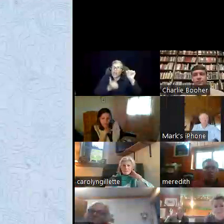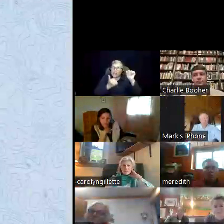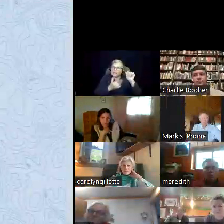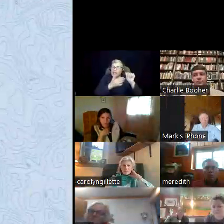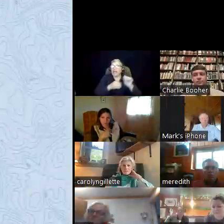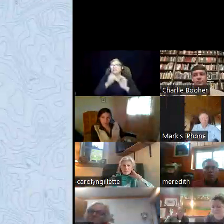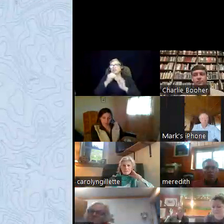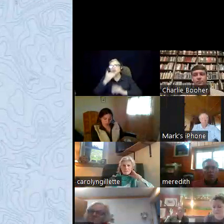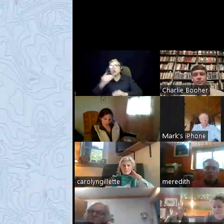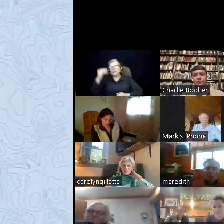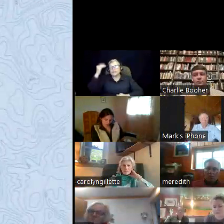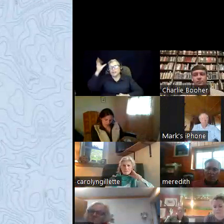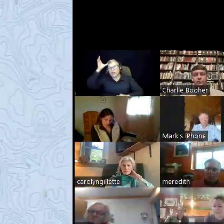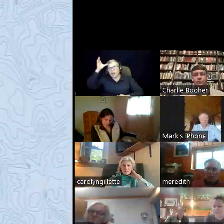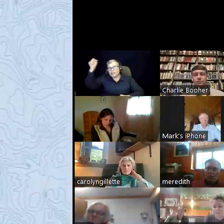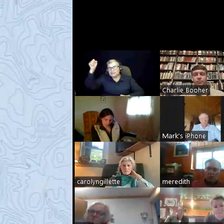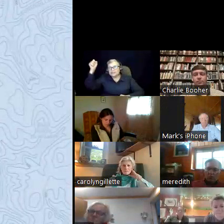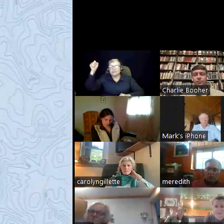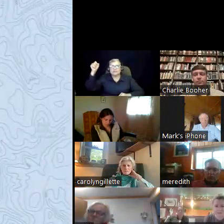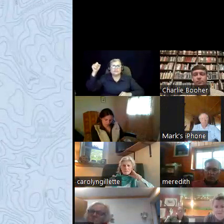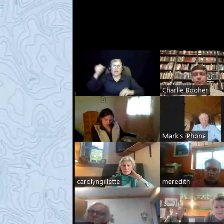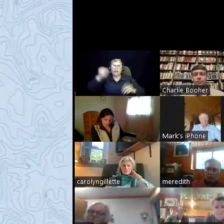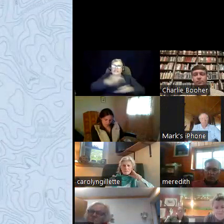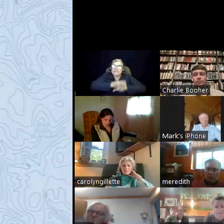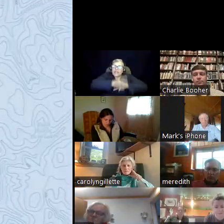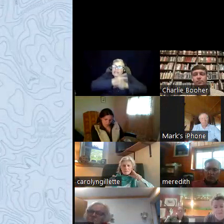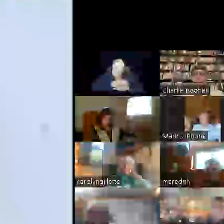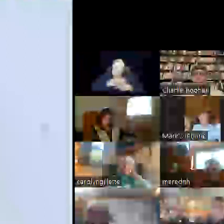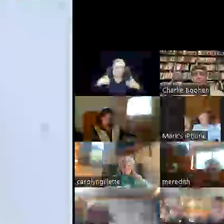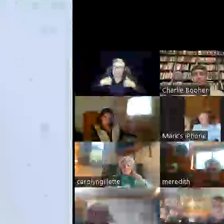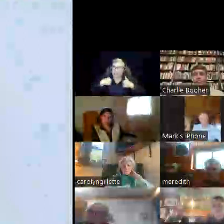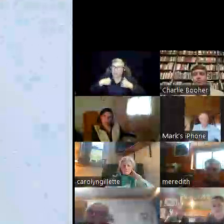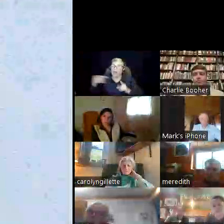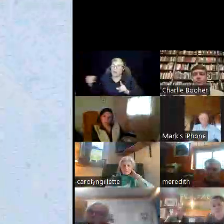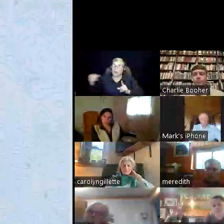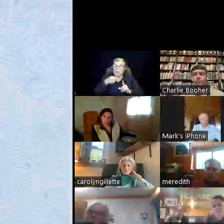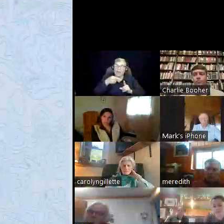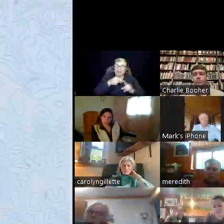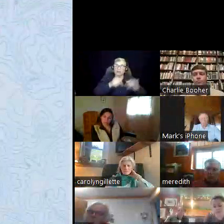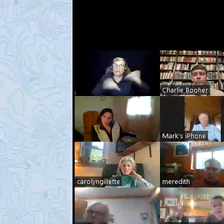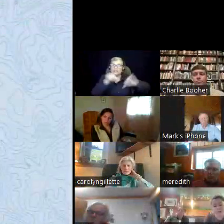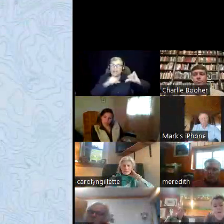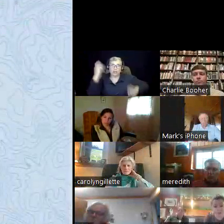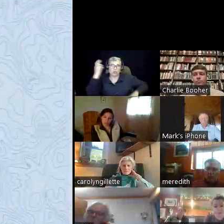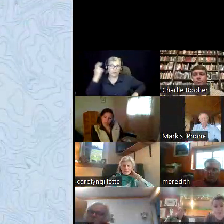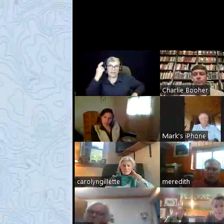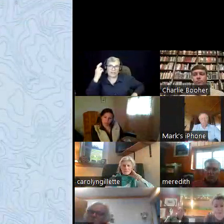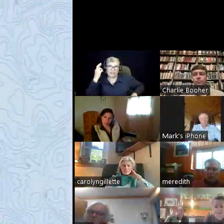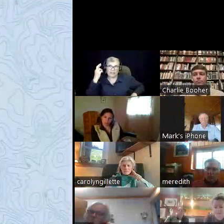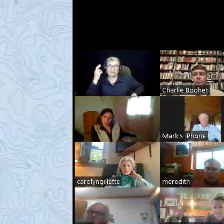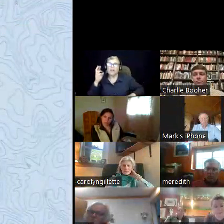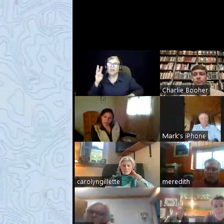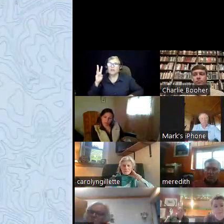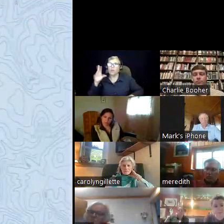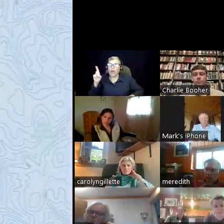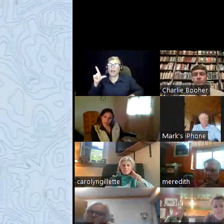good sense and being able to get back to the actual scientific discussion of wildlife policy that